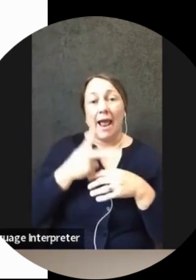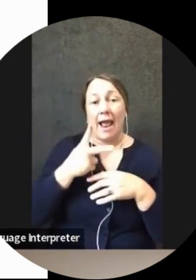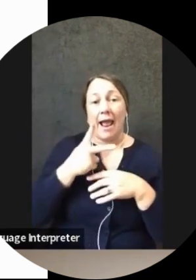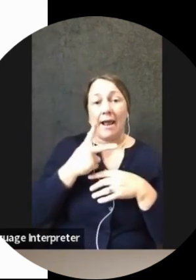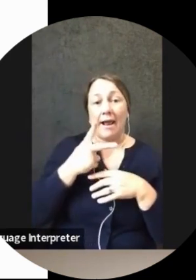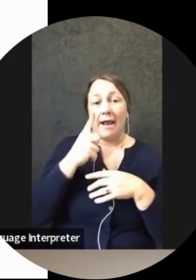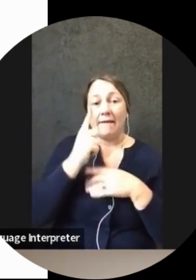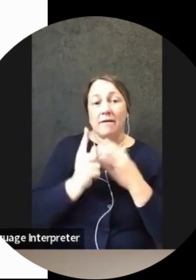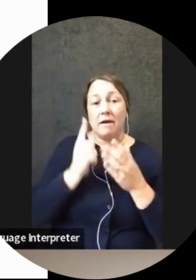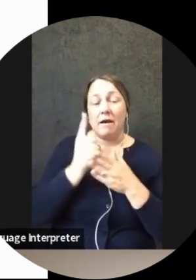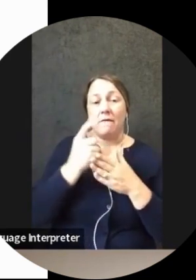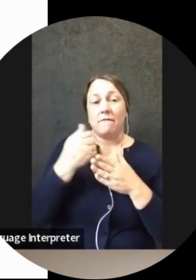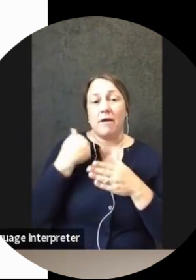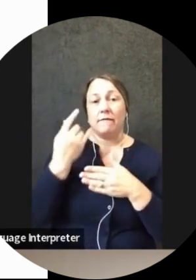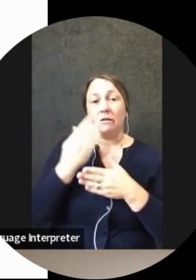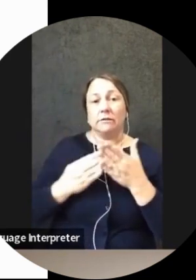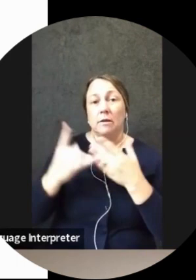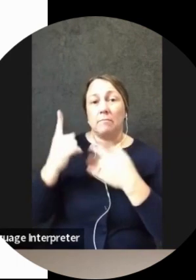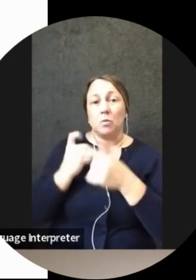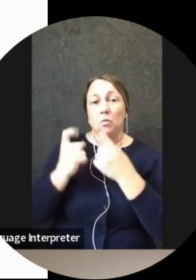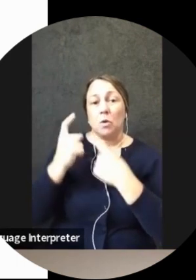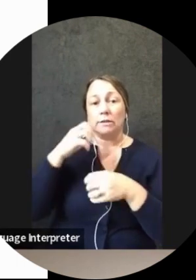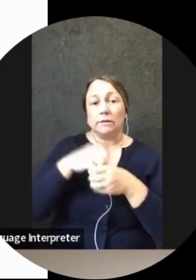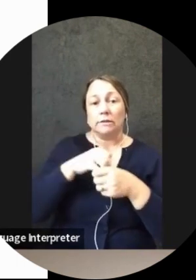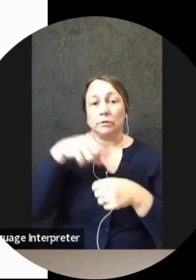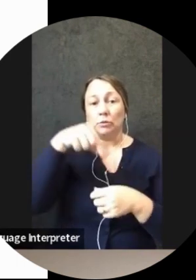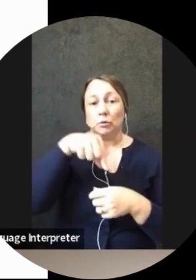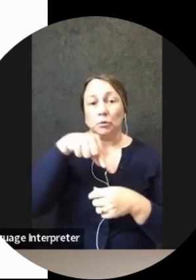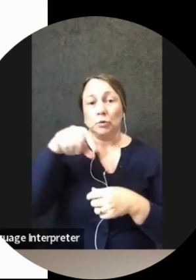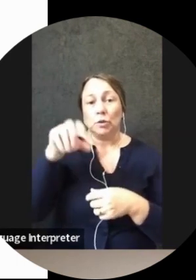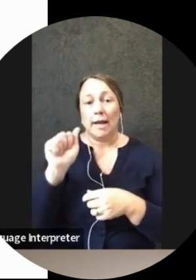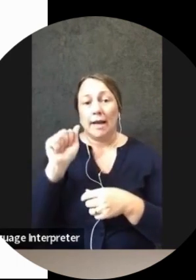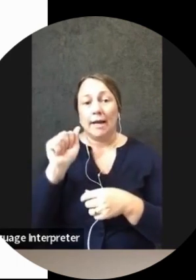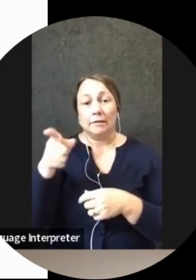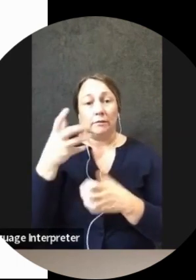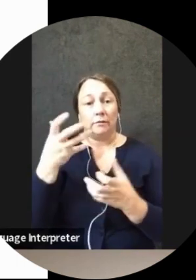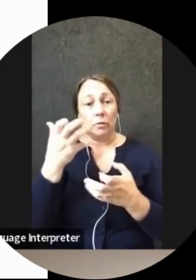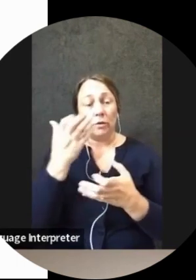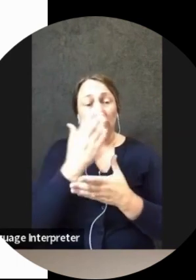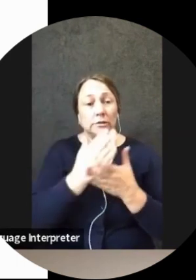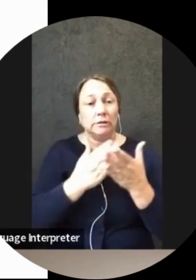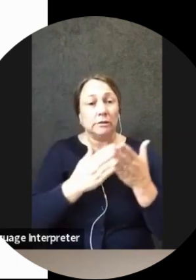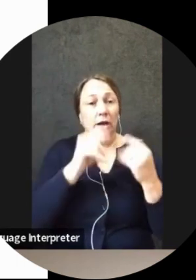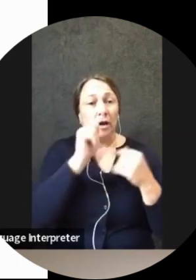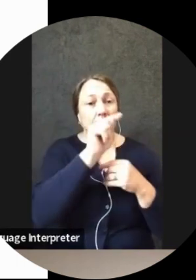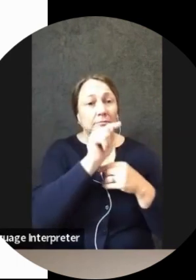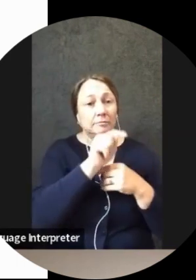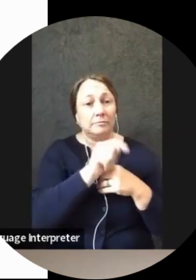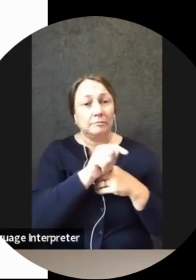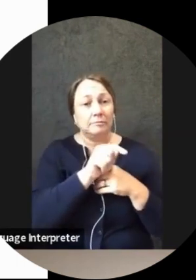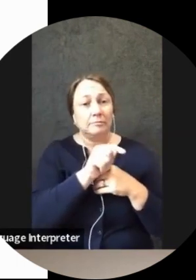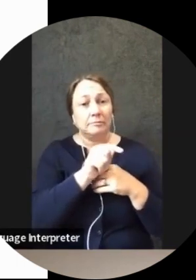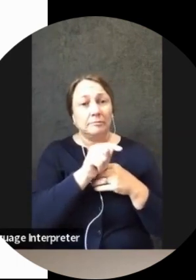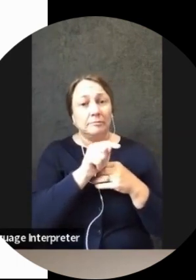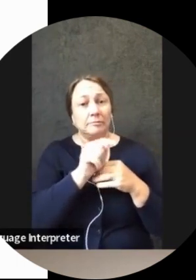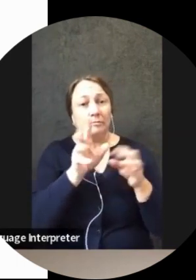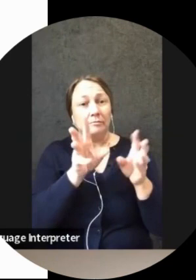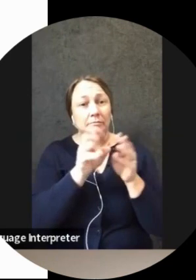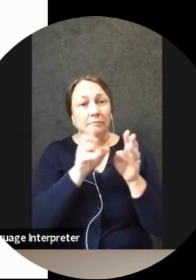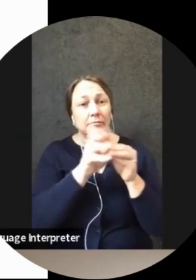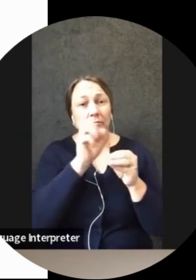in the Q&A. So did you want to make any final points or hit any final slides before we do that, or did you want to jump